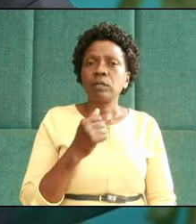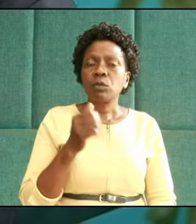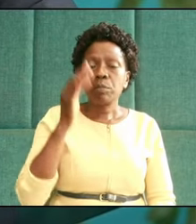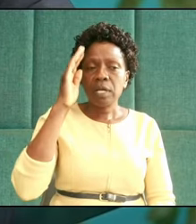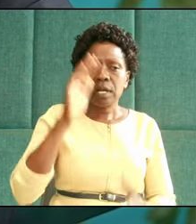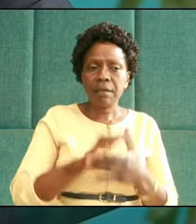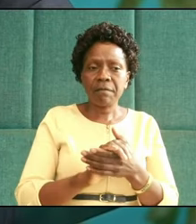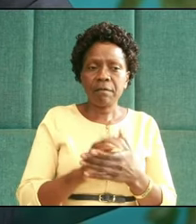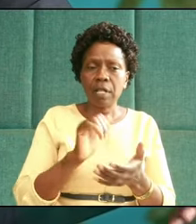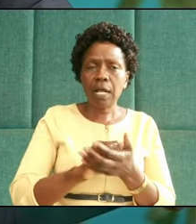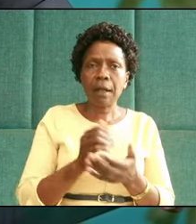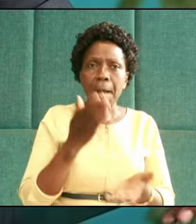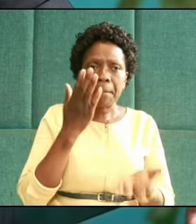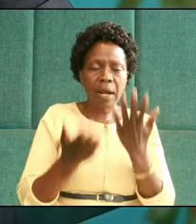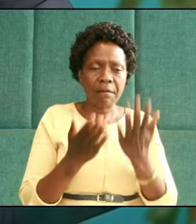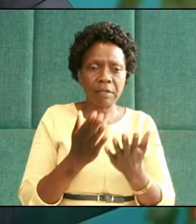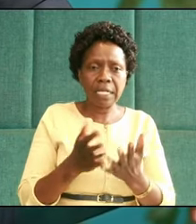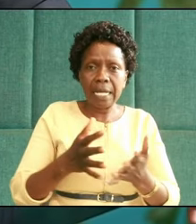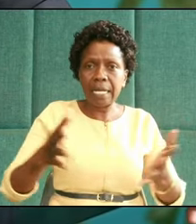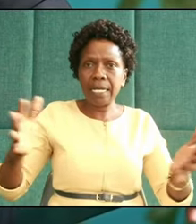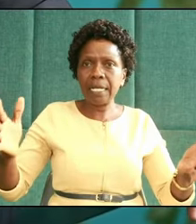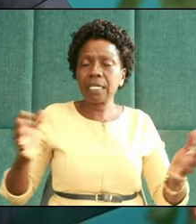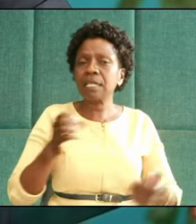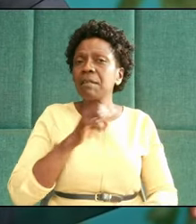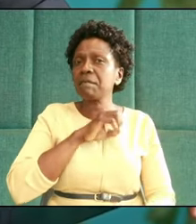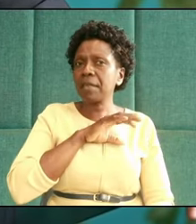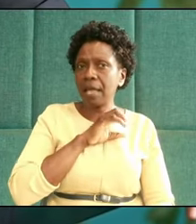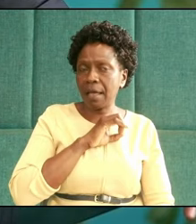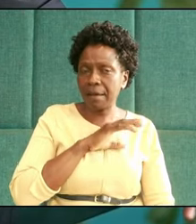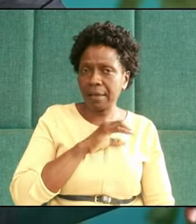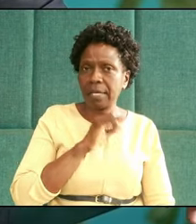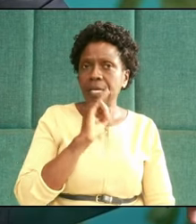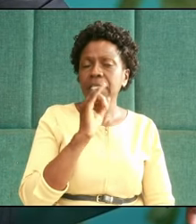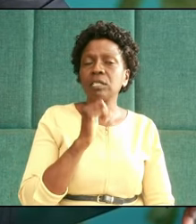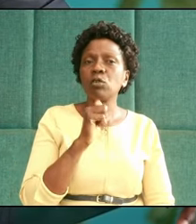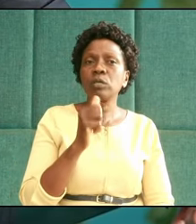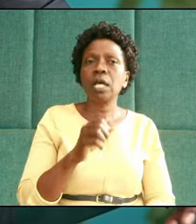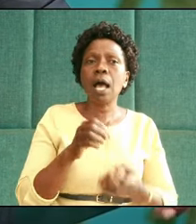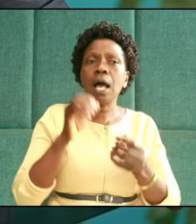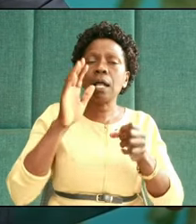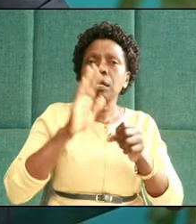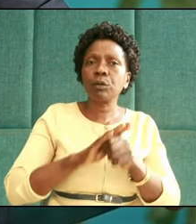perhaps the greatest fear is not so much